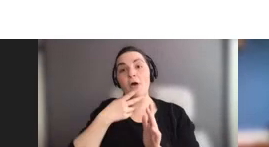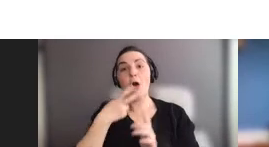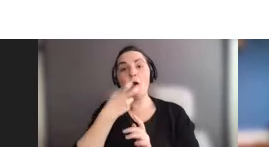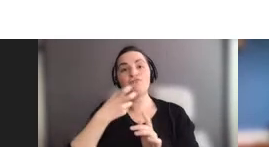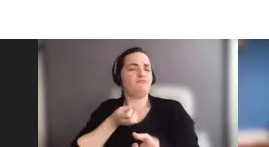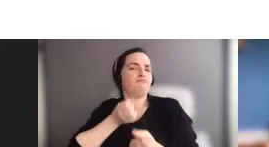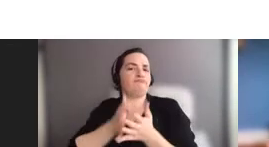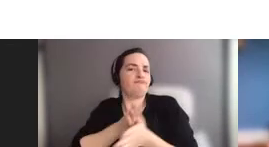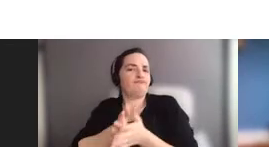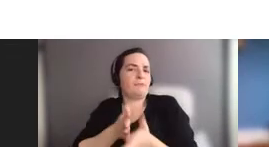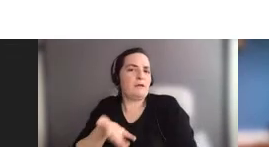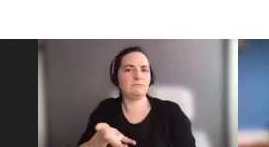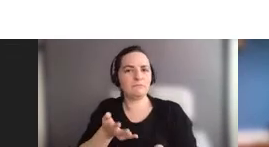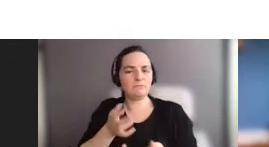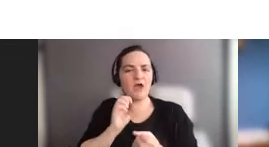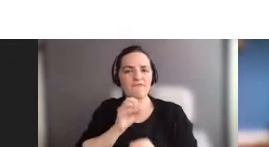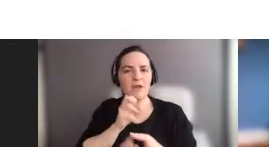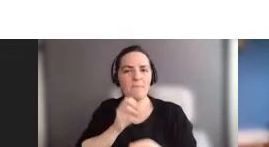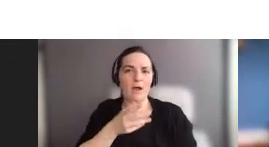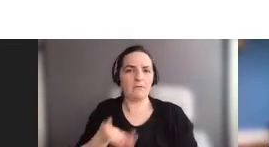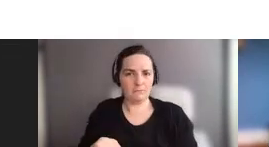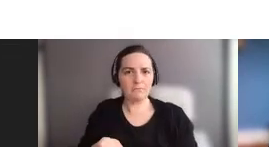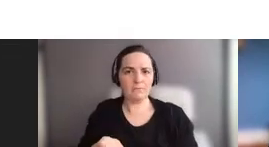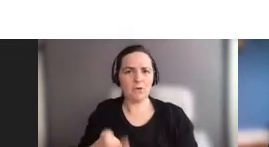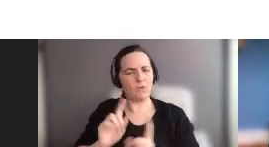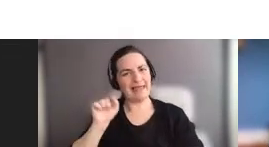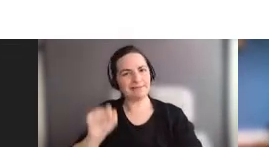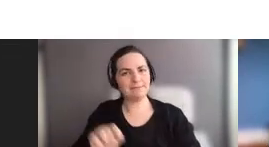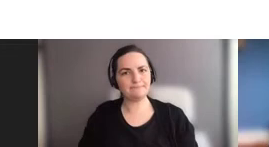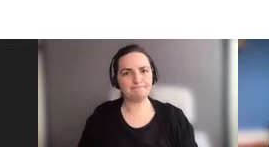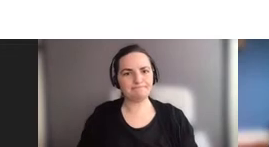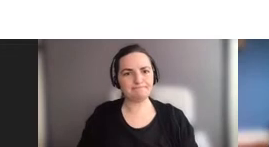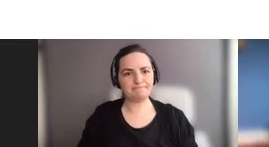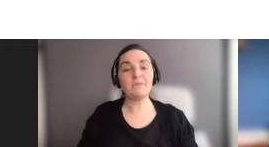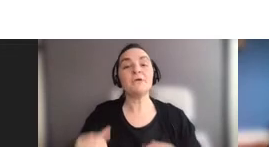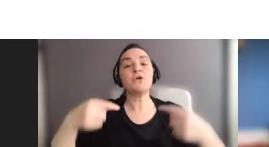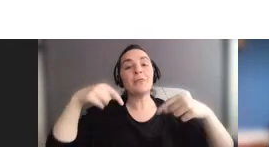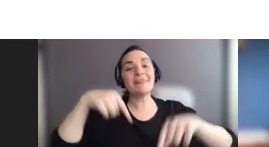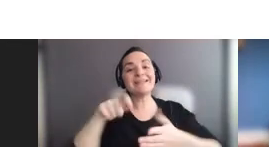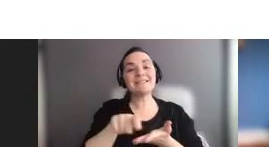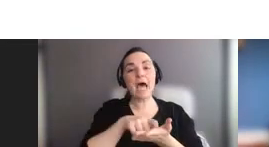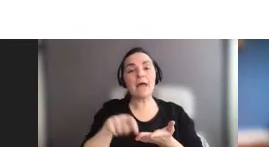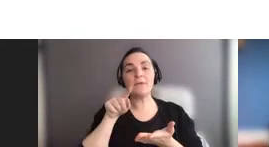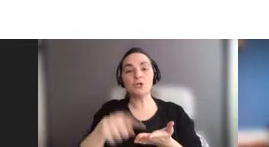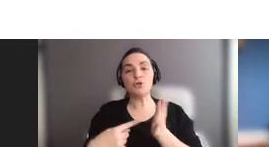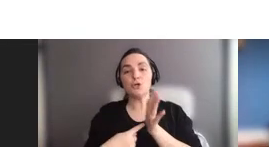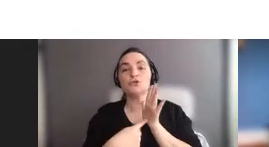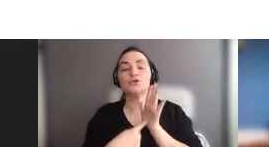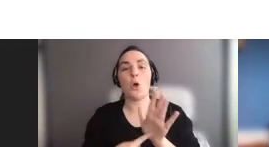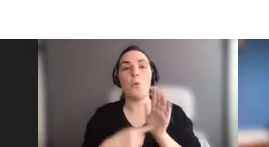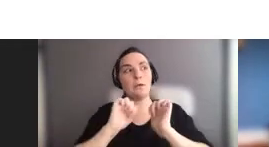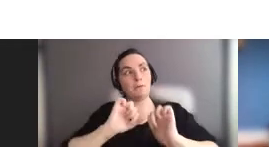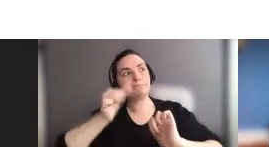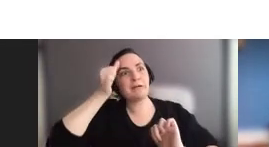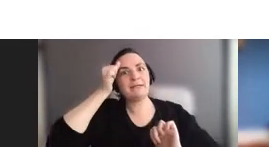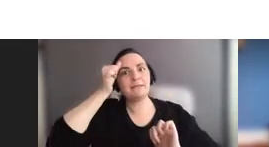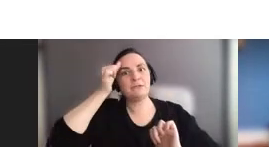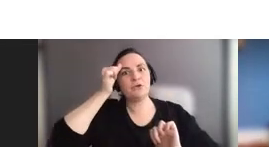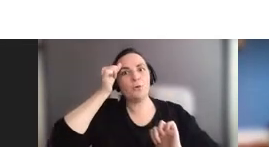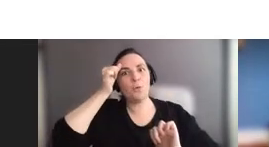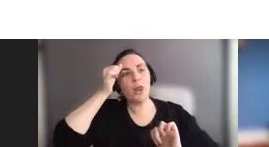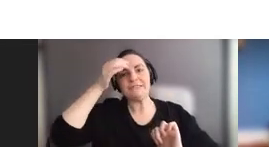with this assignment, is you're trying to demonstrate your theoretical and practical understanding